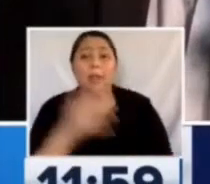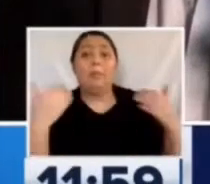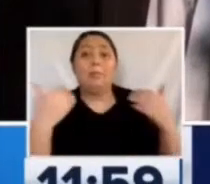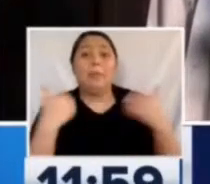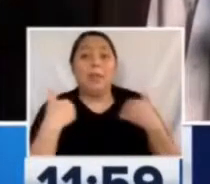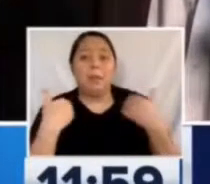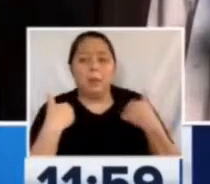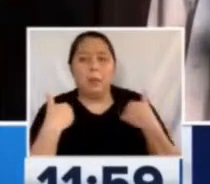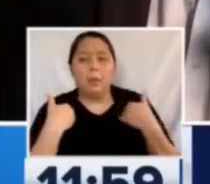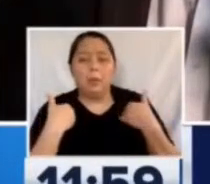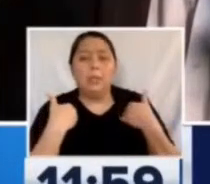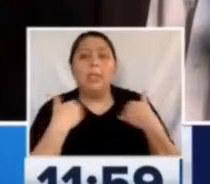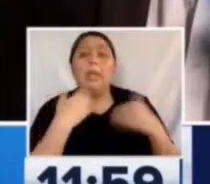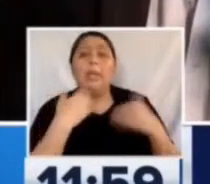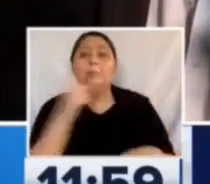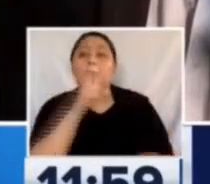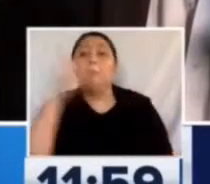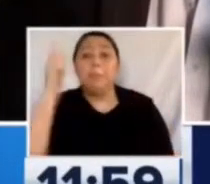Paris?